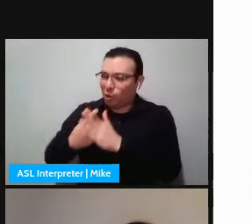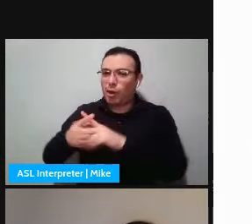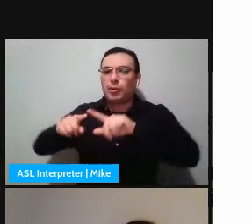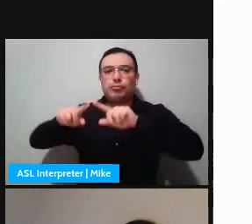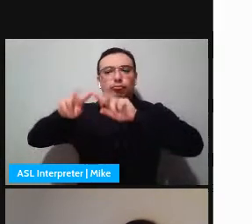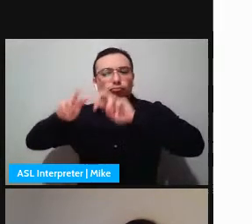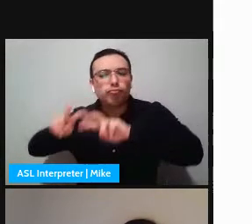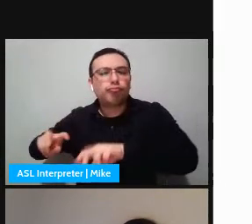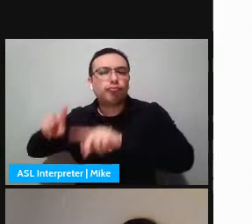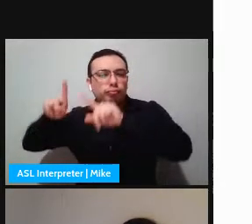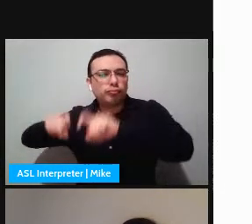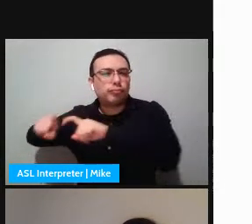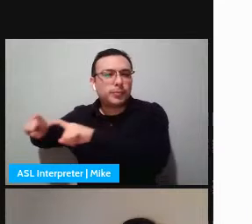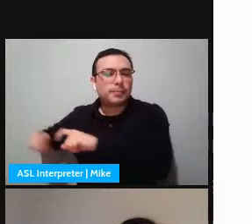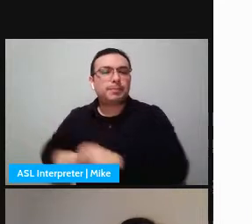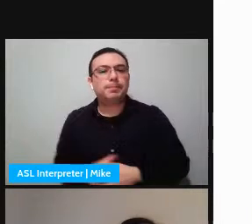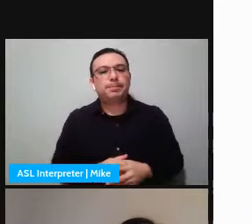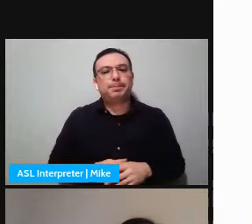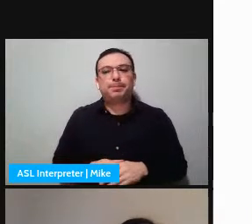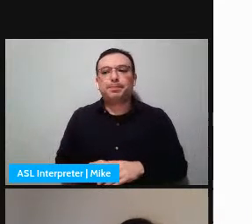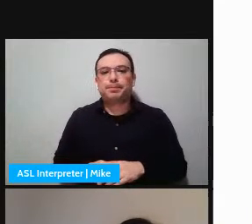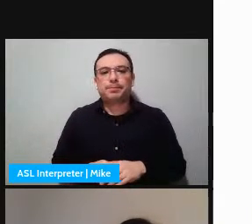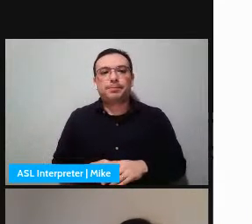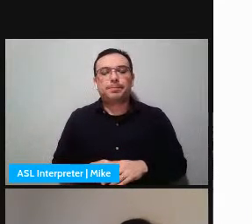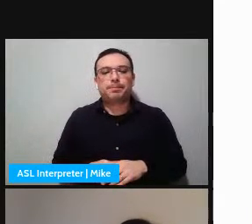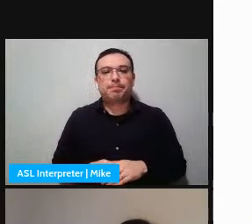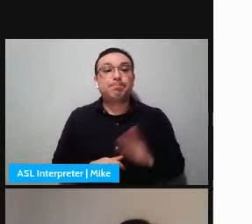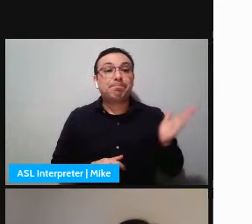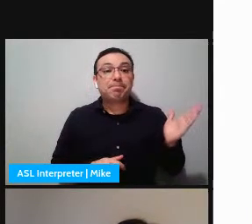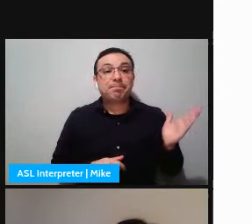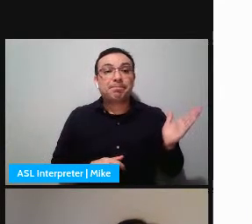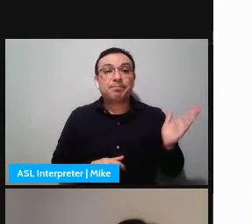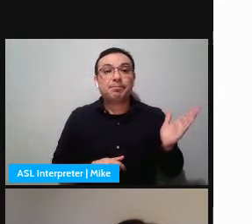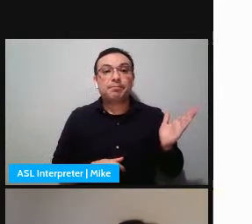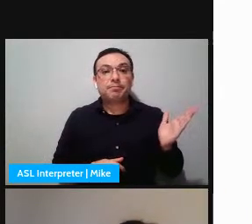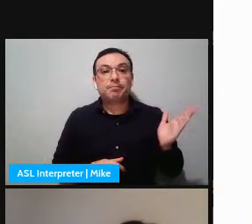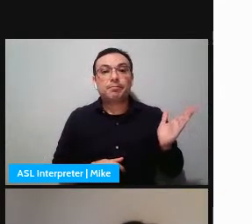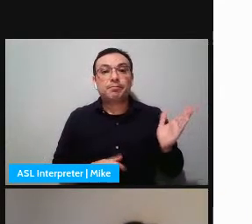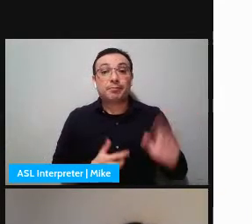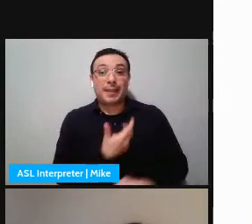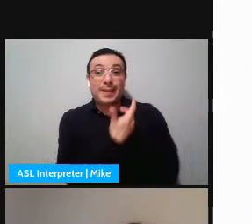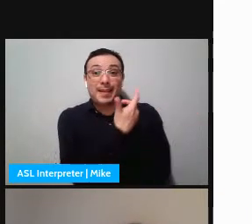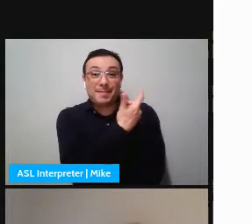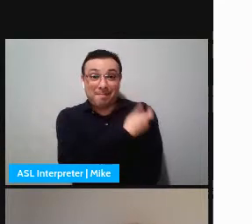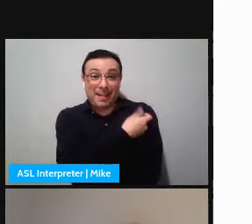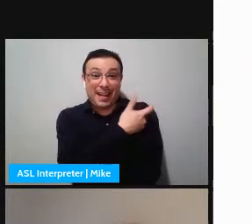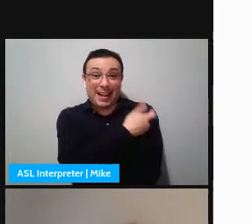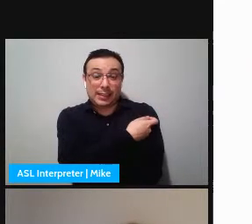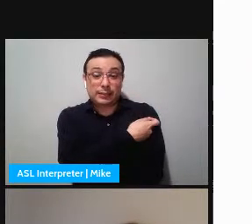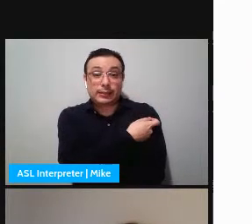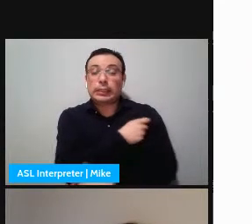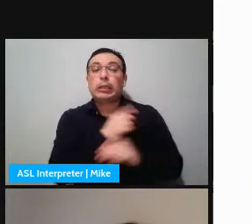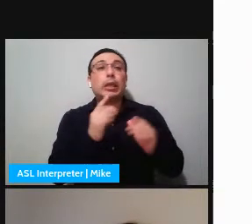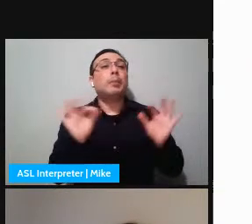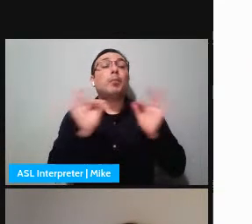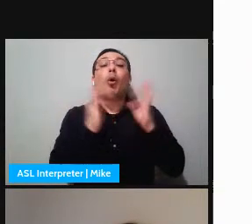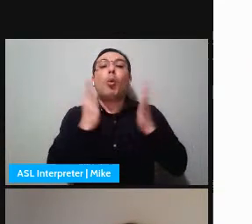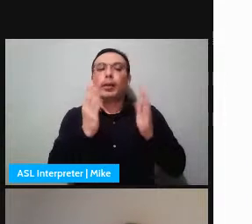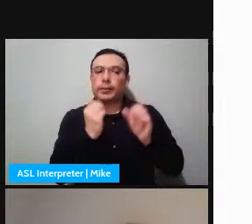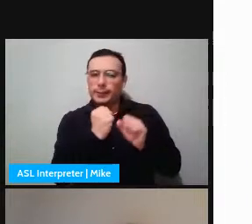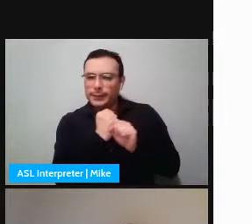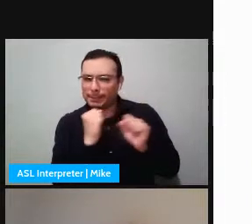One of the things, you always think about in terms of vaccines is just continuing to monitor safety. So there were the